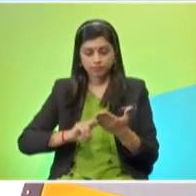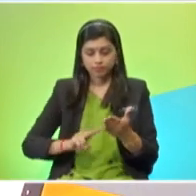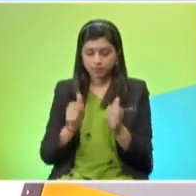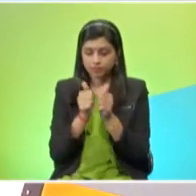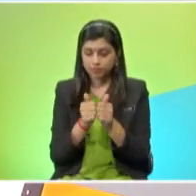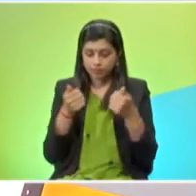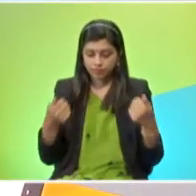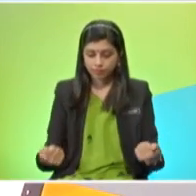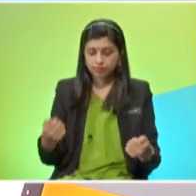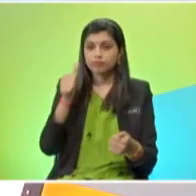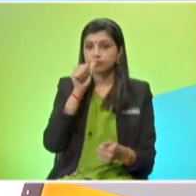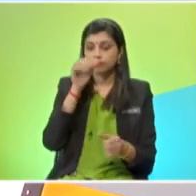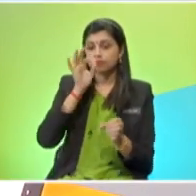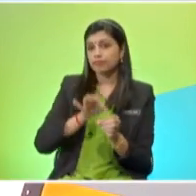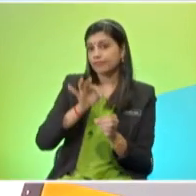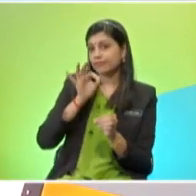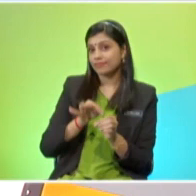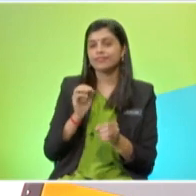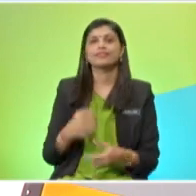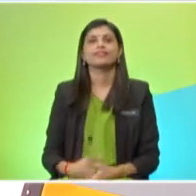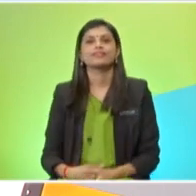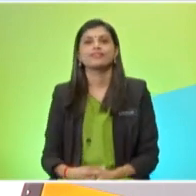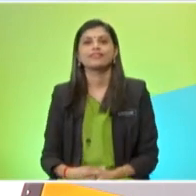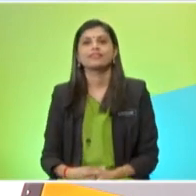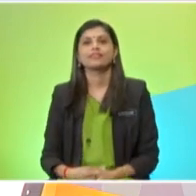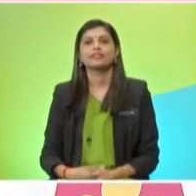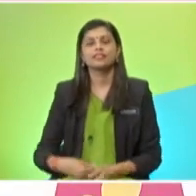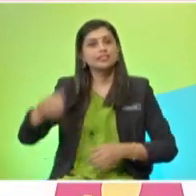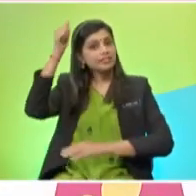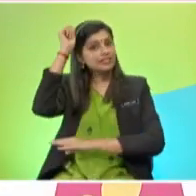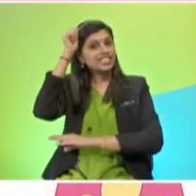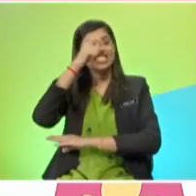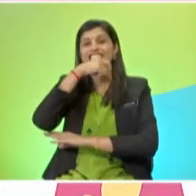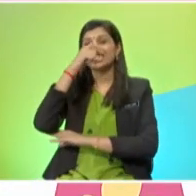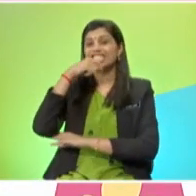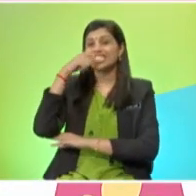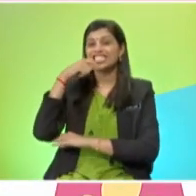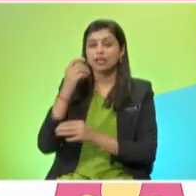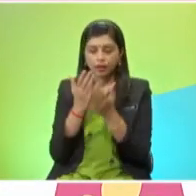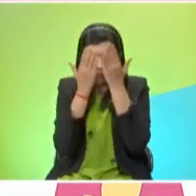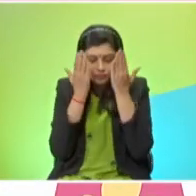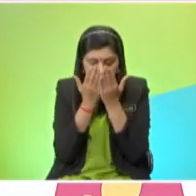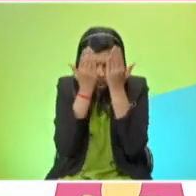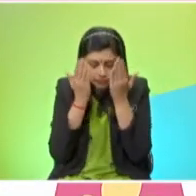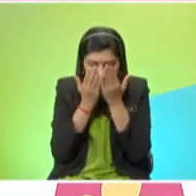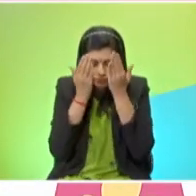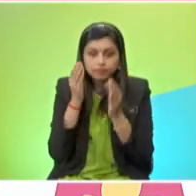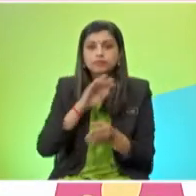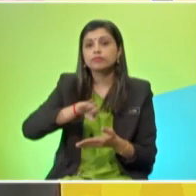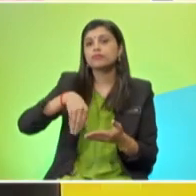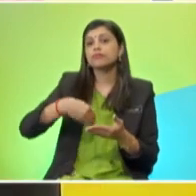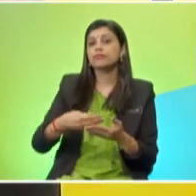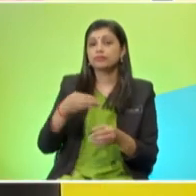Read the newspaper or have some tea. Have a bath, brush your teeth, wash your face. To